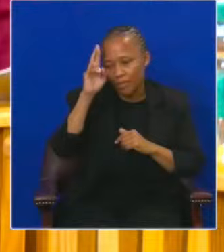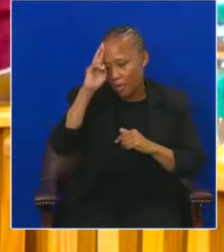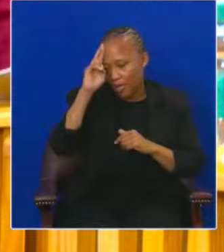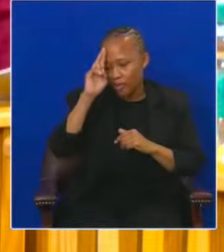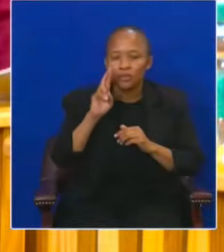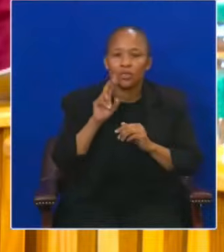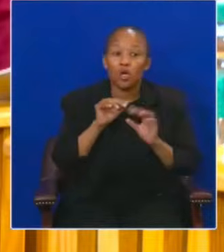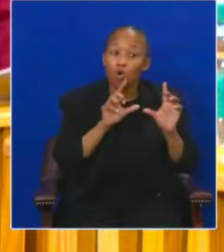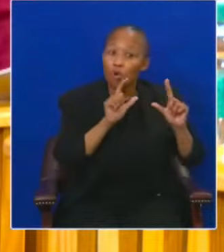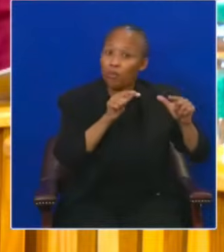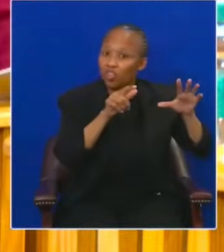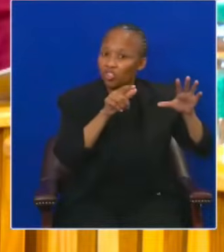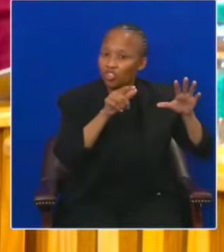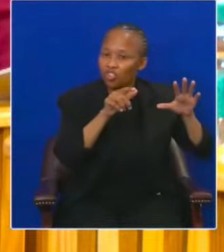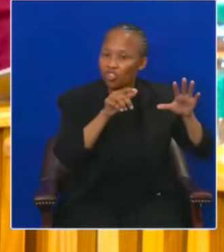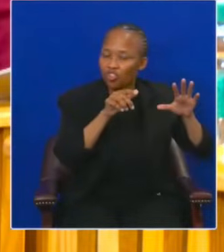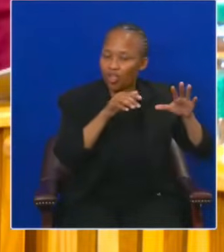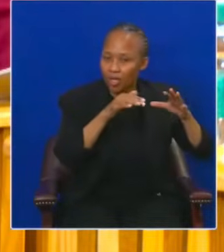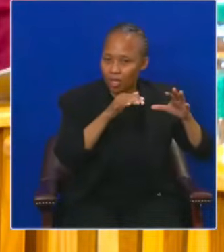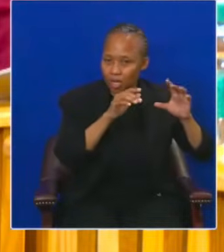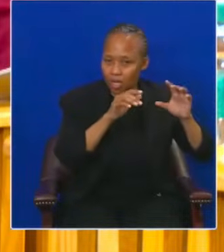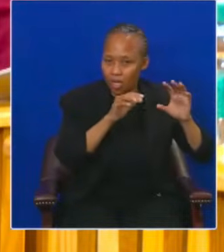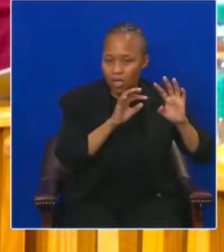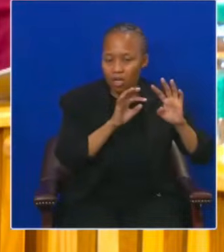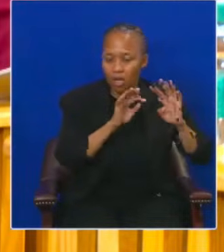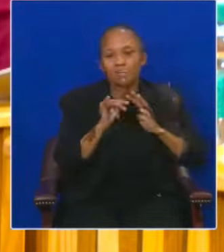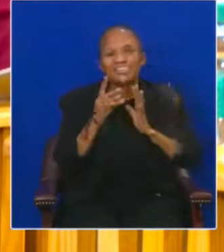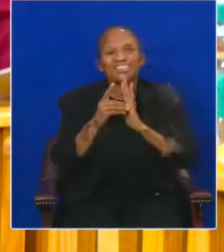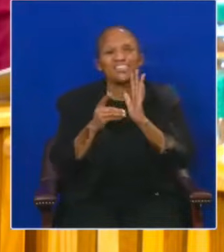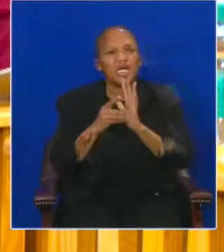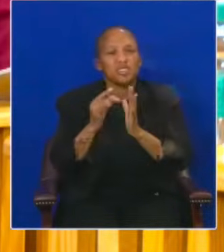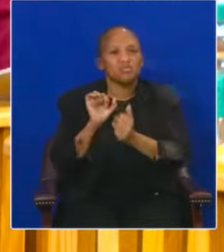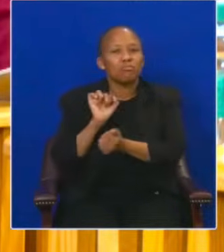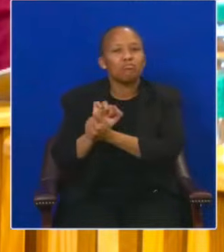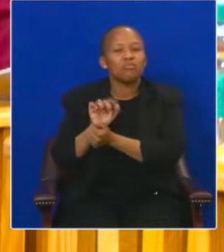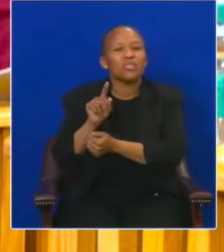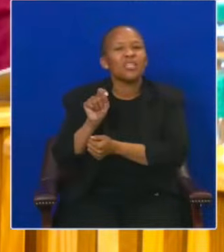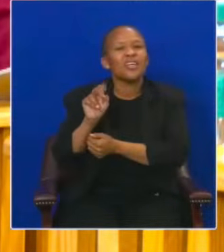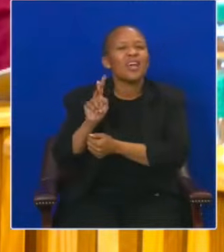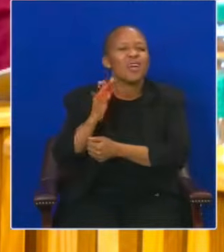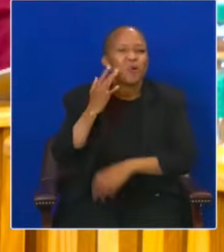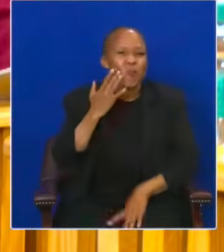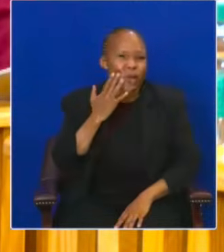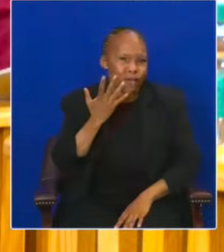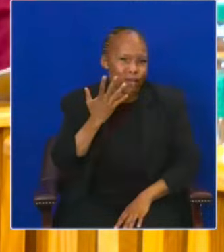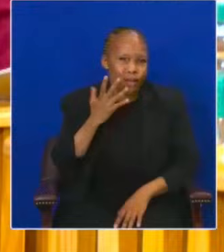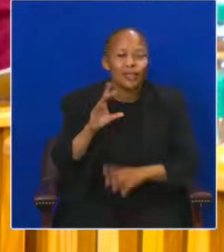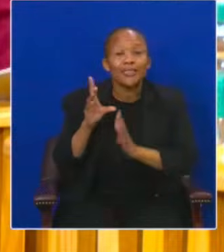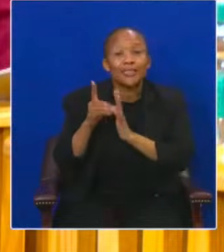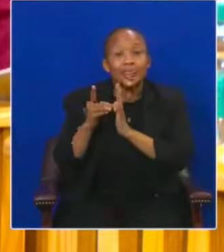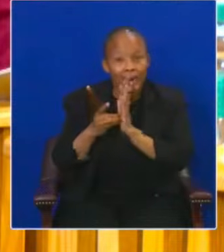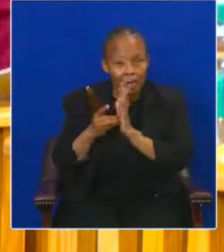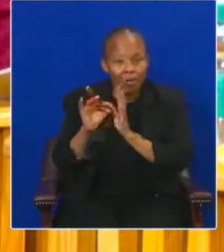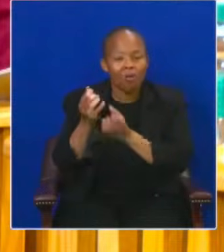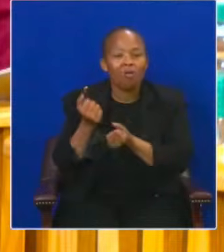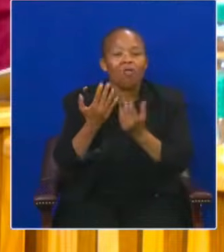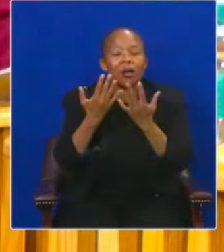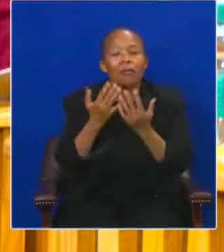Molefe was actually arrested versus the date provided to the prison official in terms of paragraph